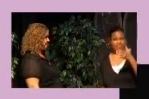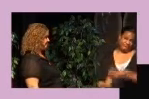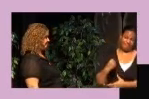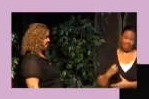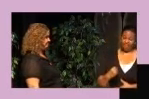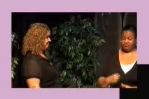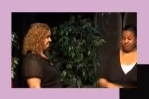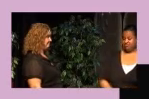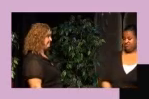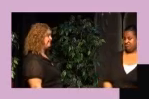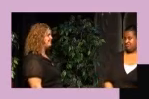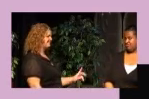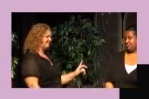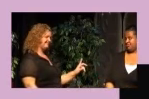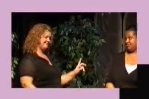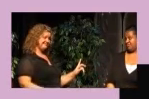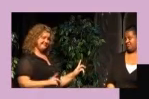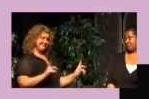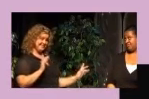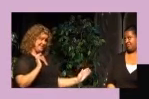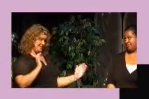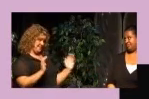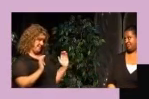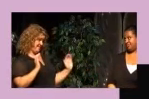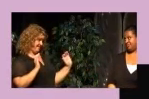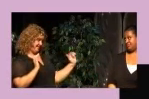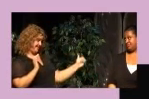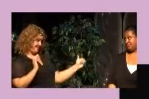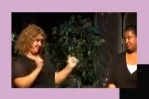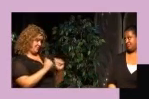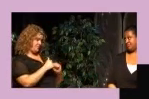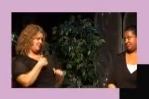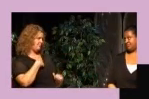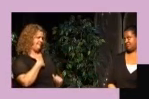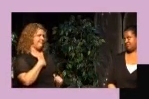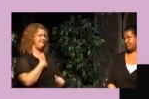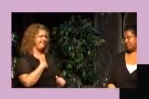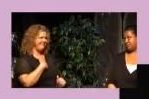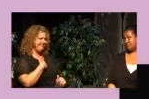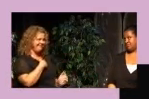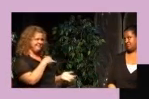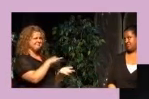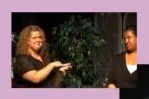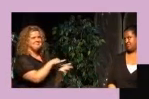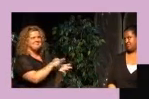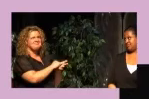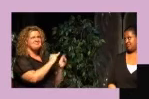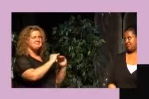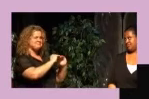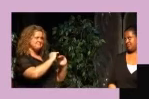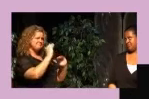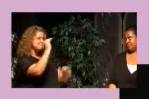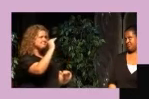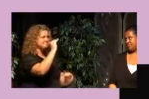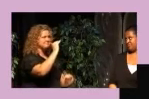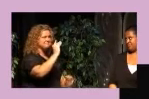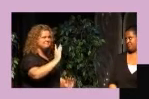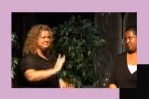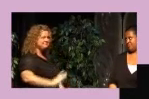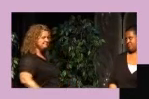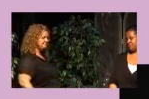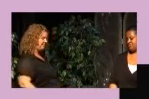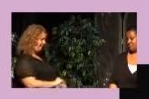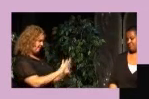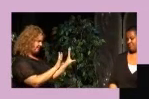to imagine. Any comparison between yourself and myself would be madness, as one can see. One